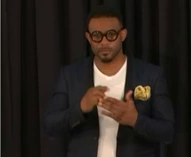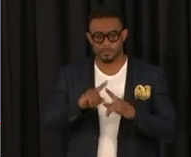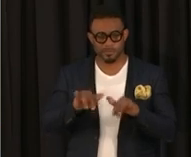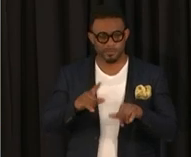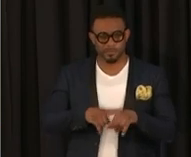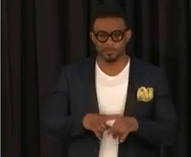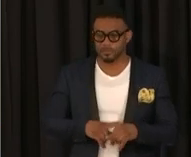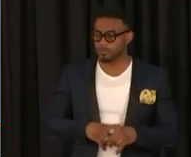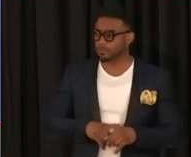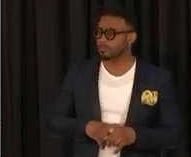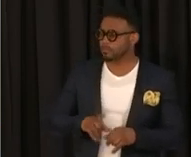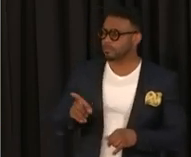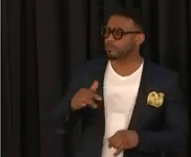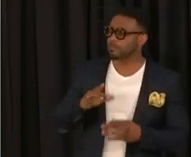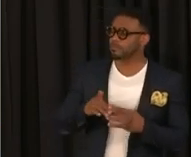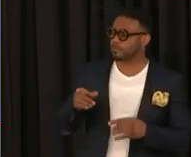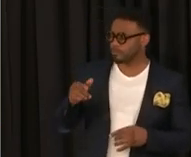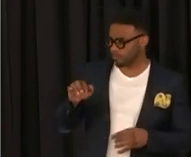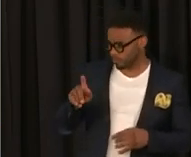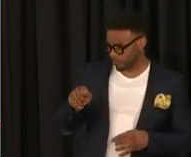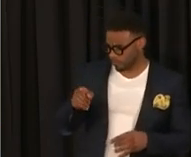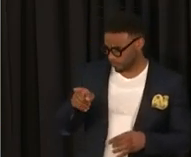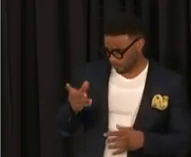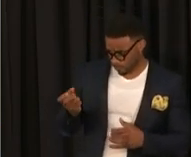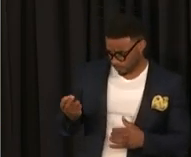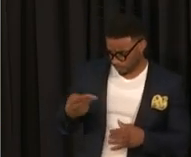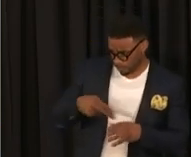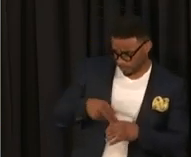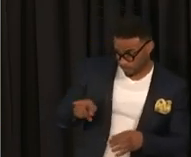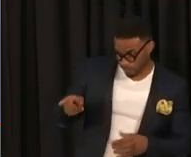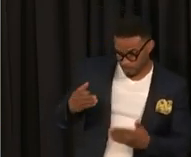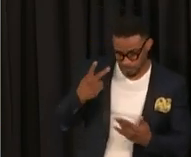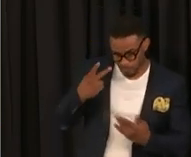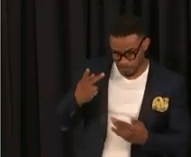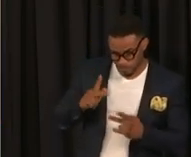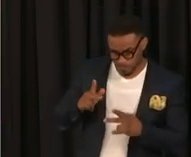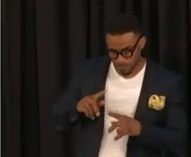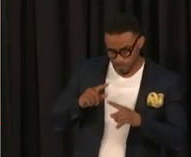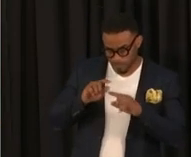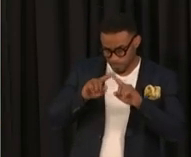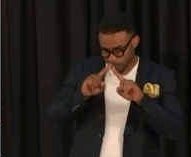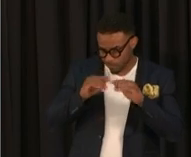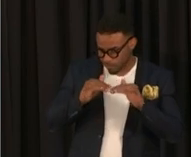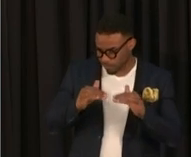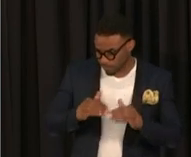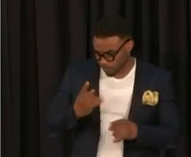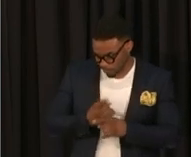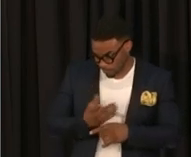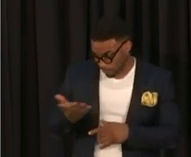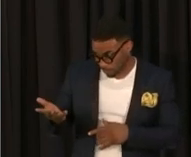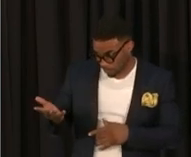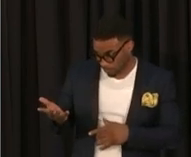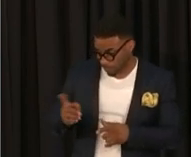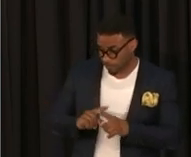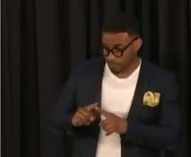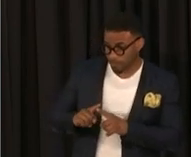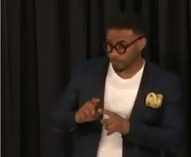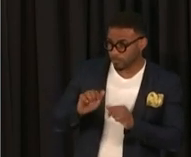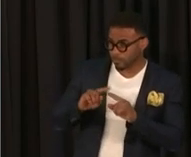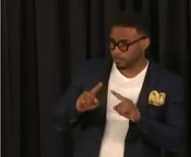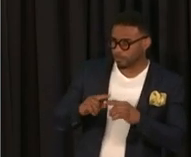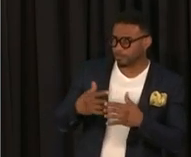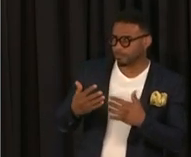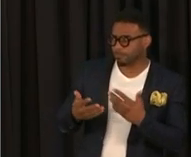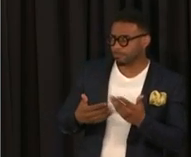same time. Great. And yeah, I was going to say, Gilbert, you probably want to jump in here because you probably see folks at all different scale, but also at